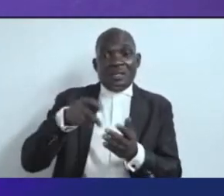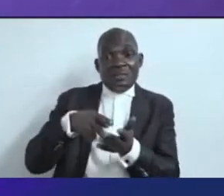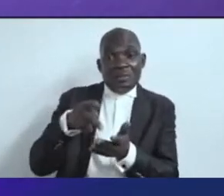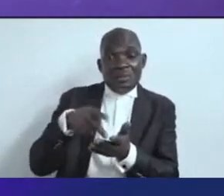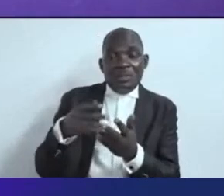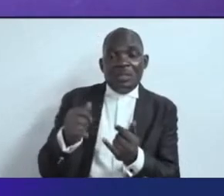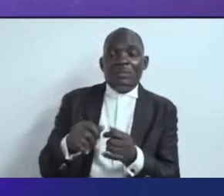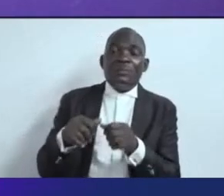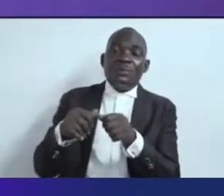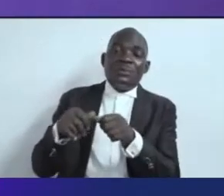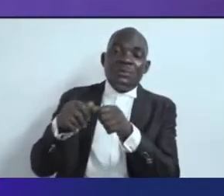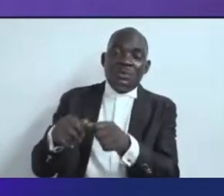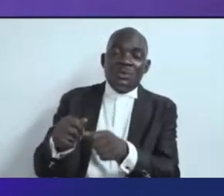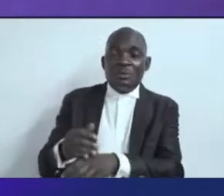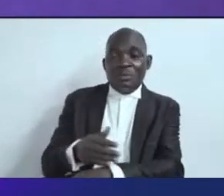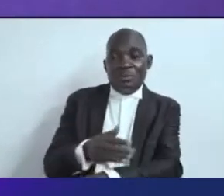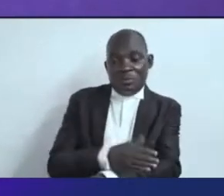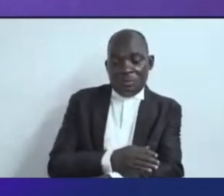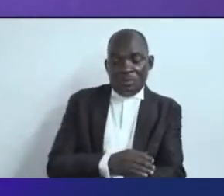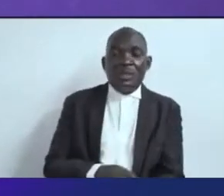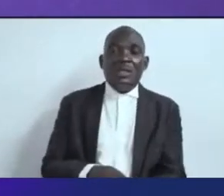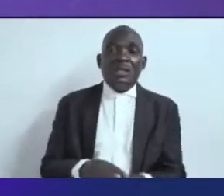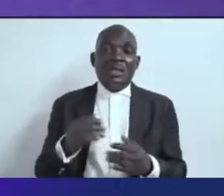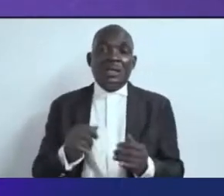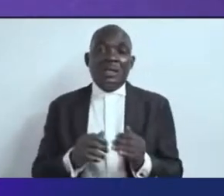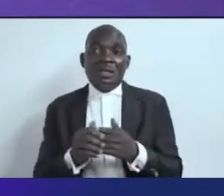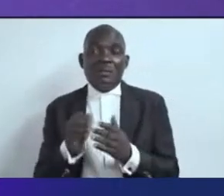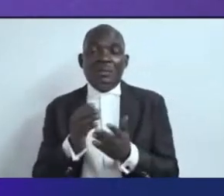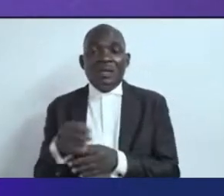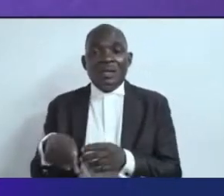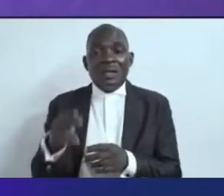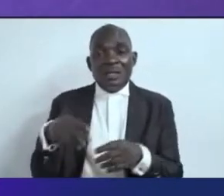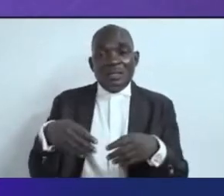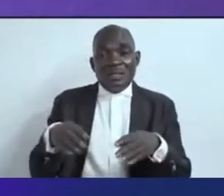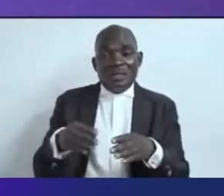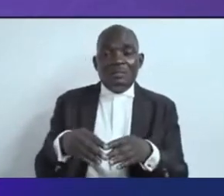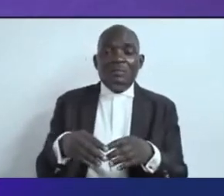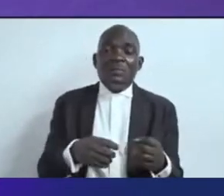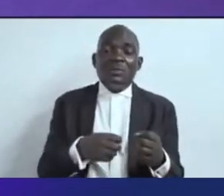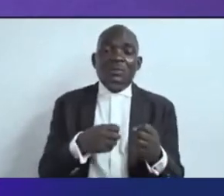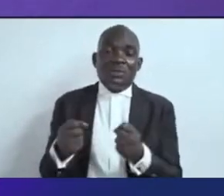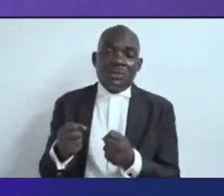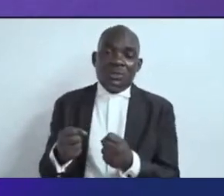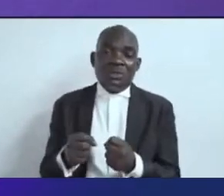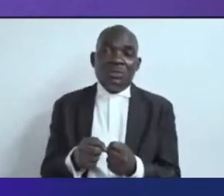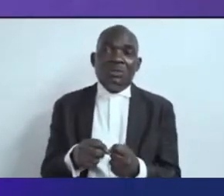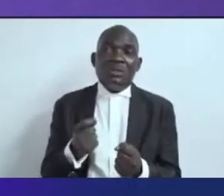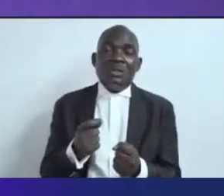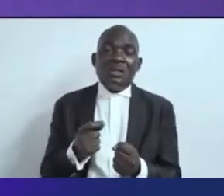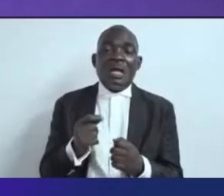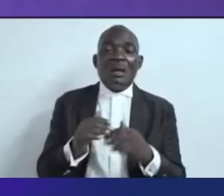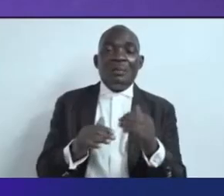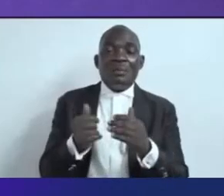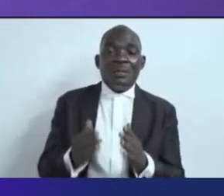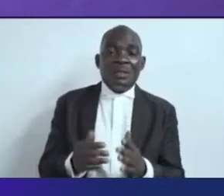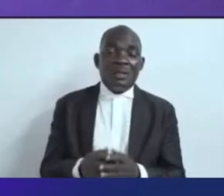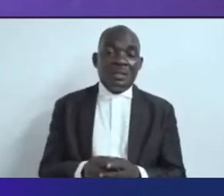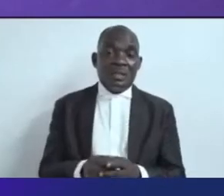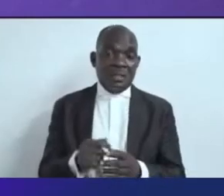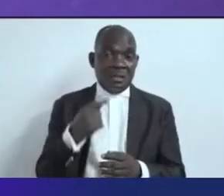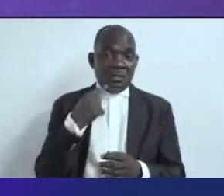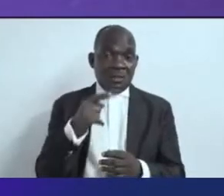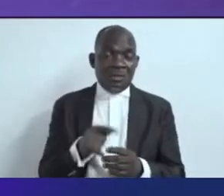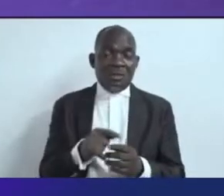position continues to improve, characterized by higher trade surplus and strong reserves buildup. Notably,